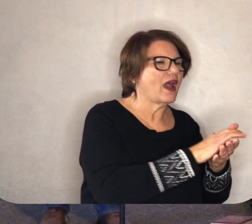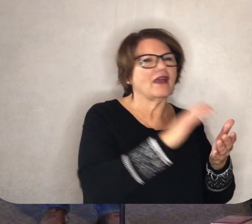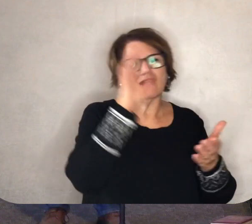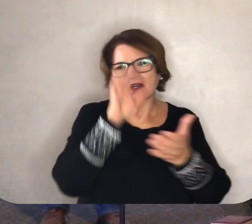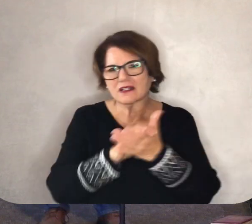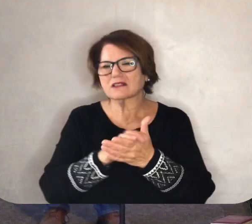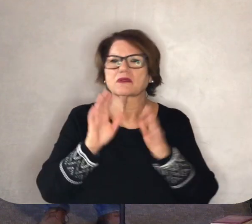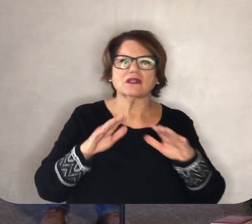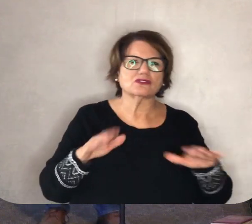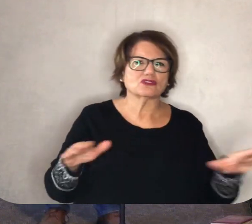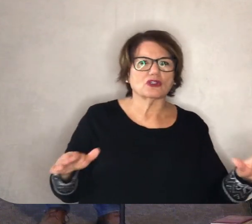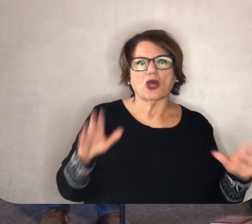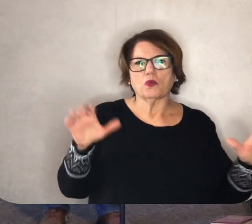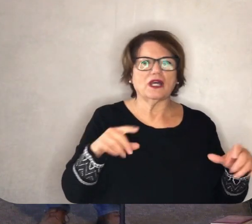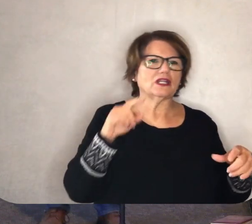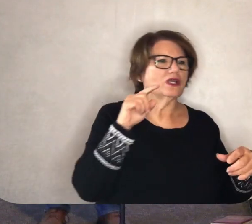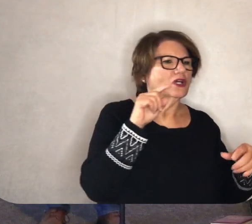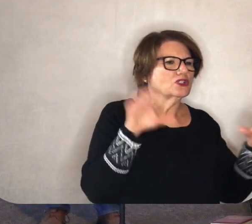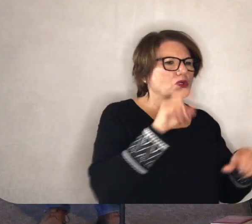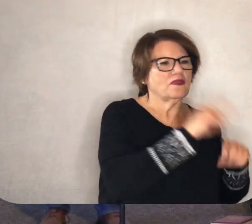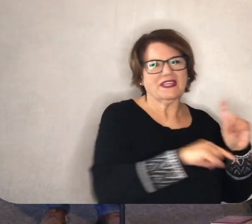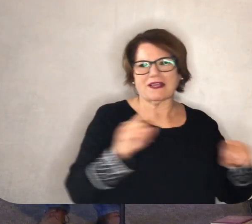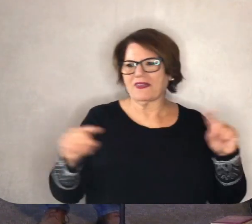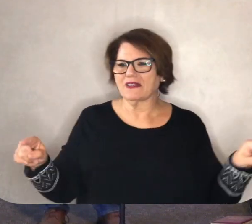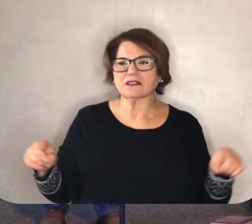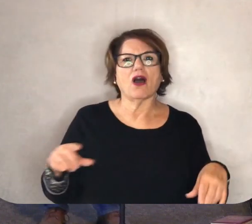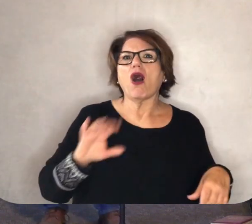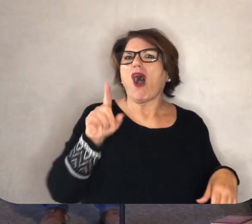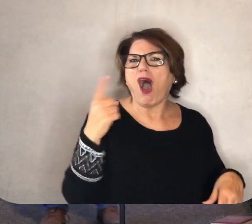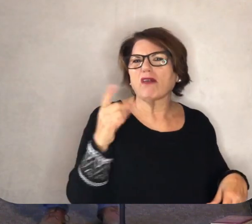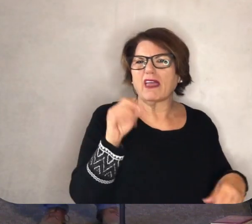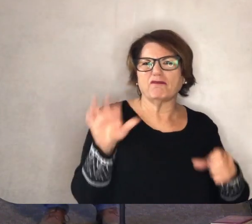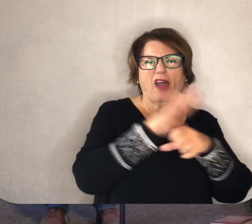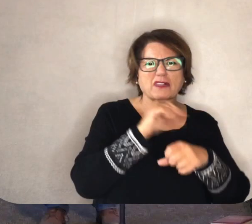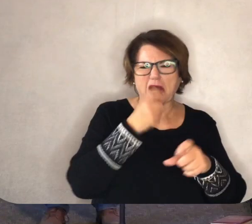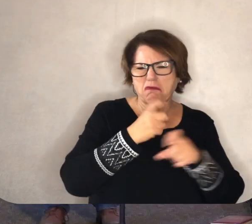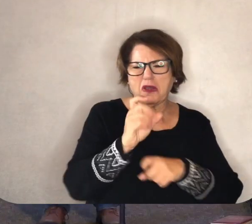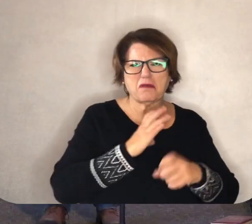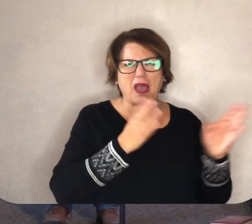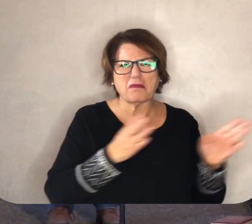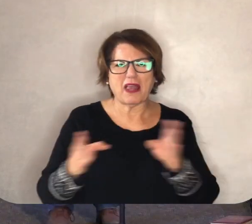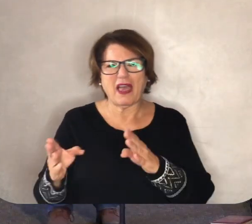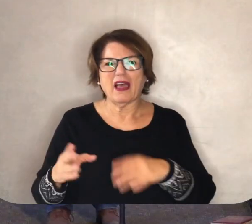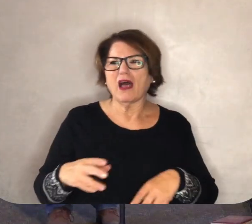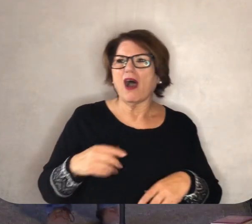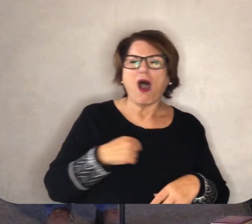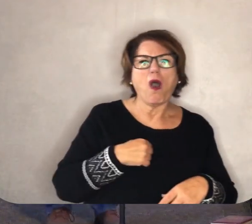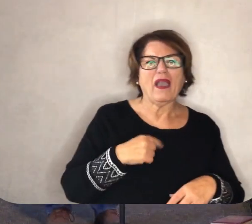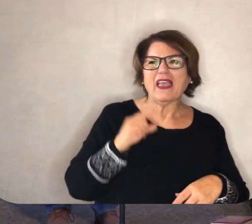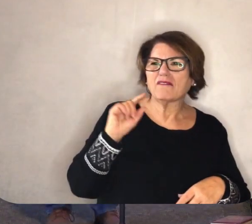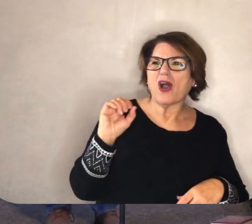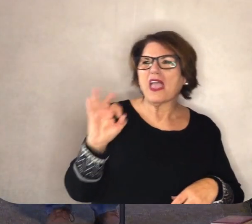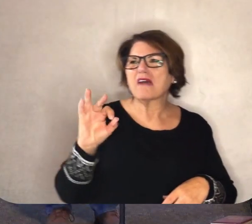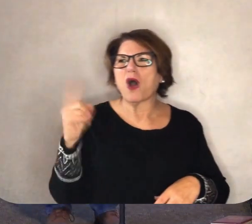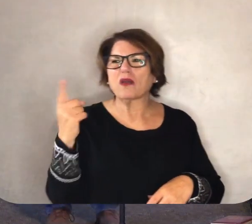whoever, would do this or this other thing. If only the virus hadn't messed up my plans. If only I was first in line for the vaccine.